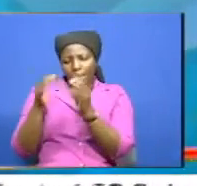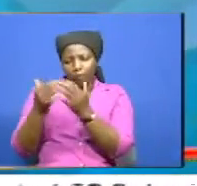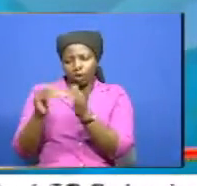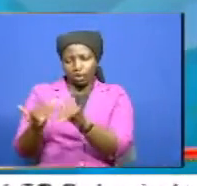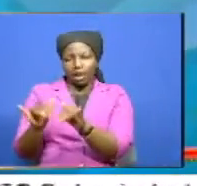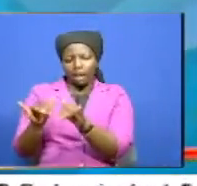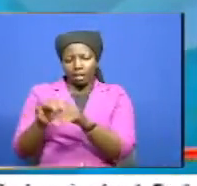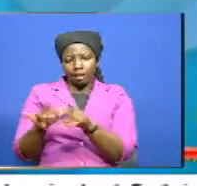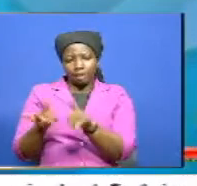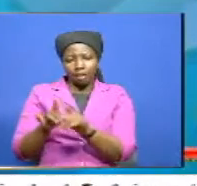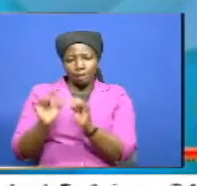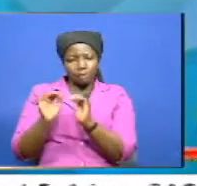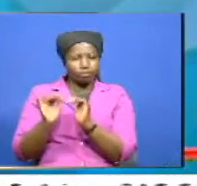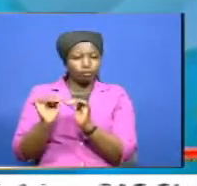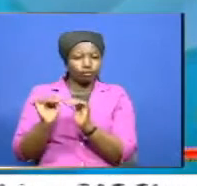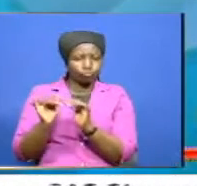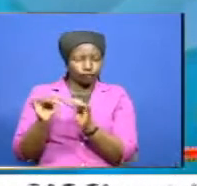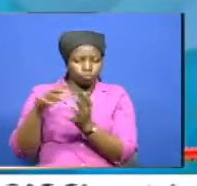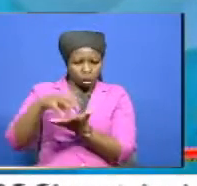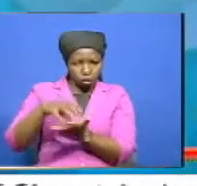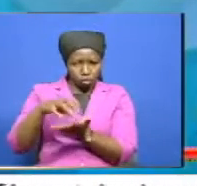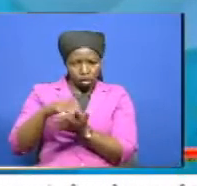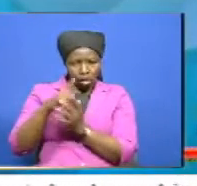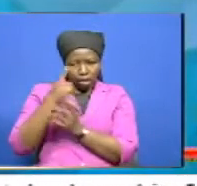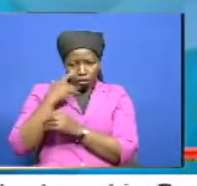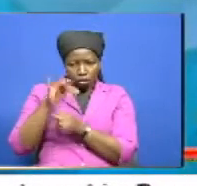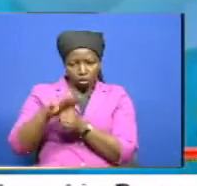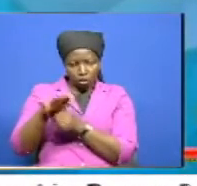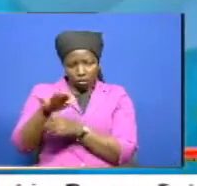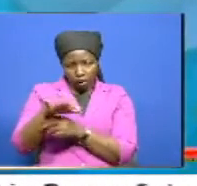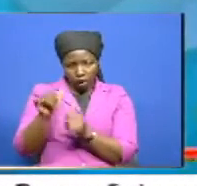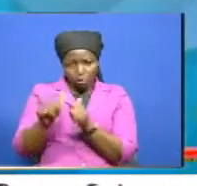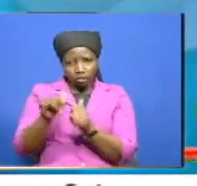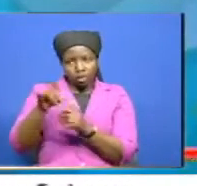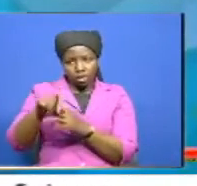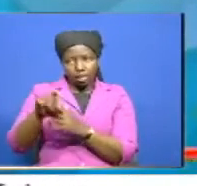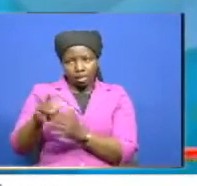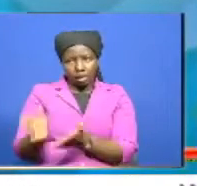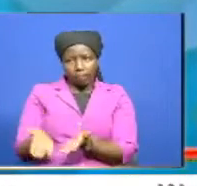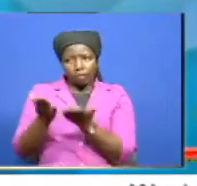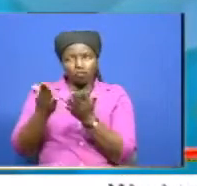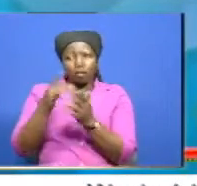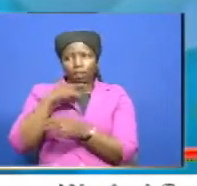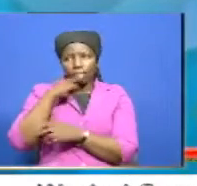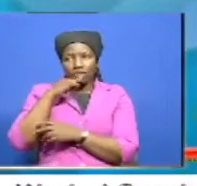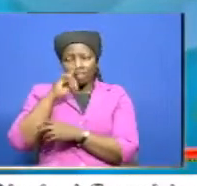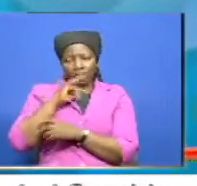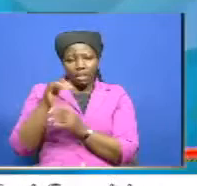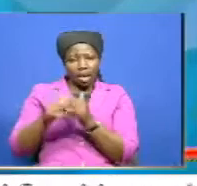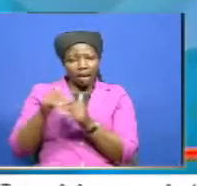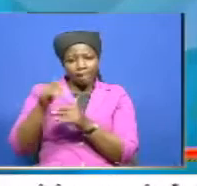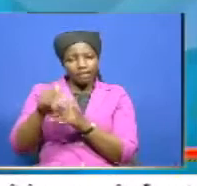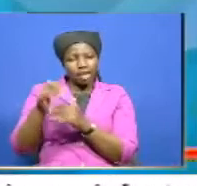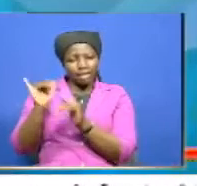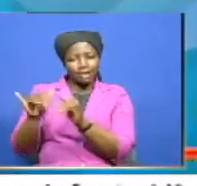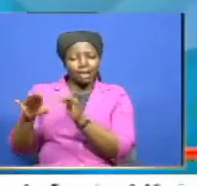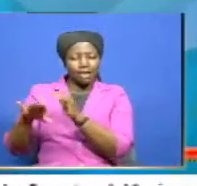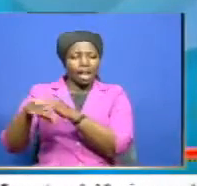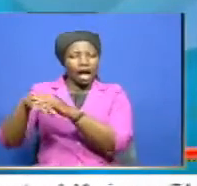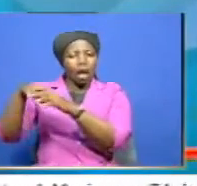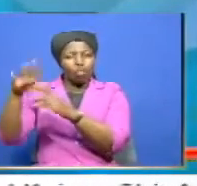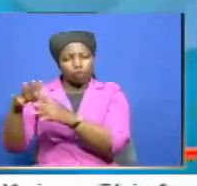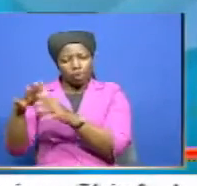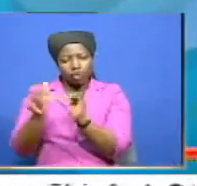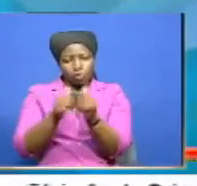of areas that obviously we need improving. And I think, as mentioned, after a whole year out on the pandemic, I think the players